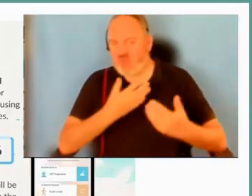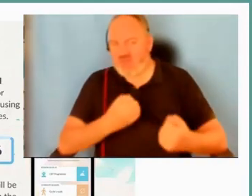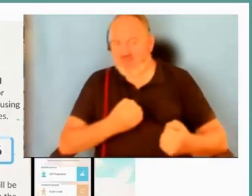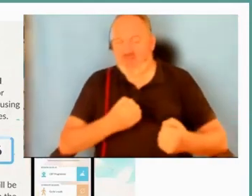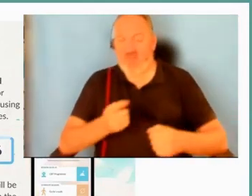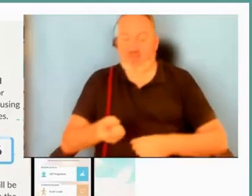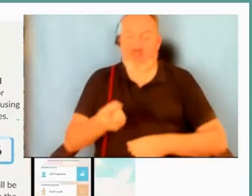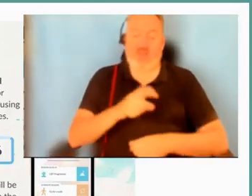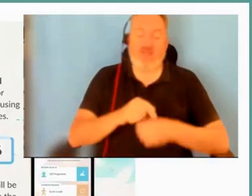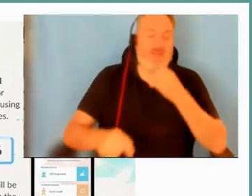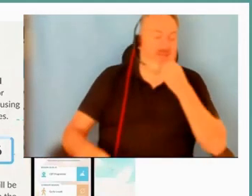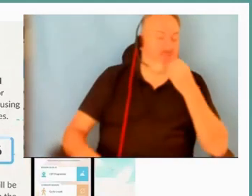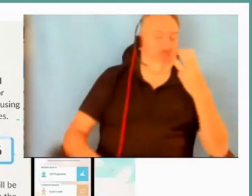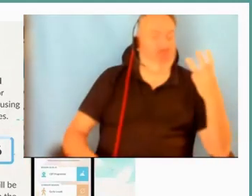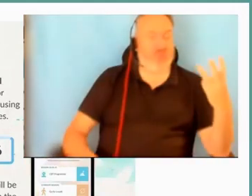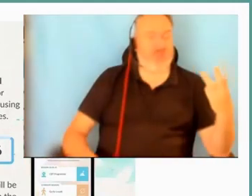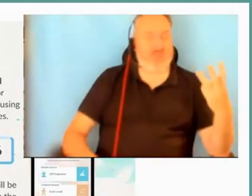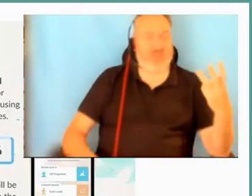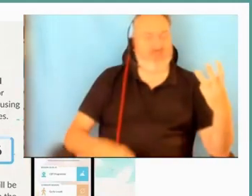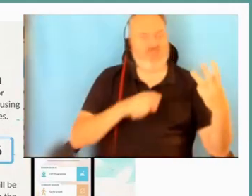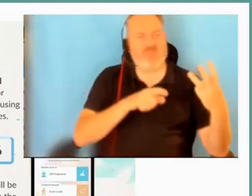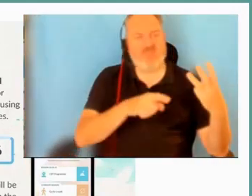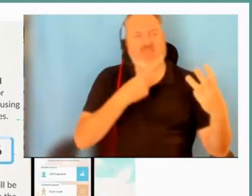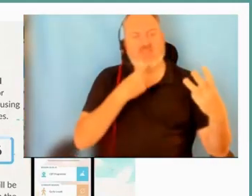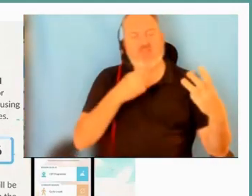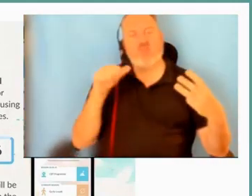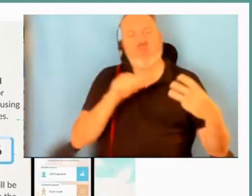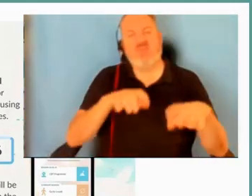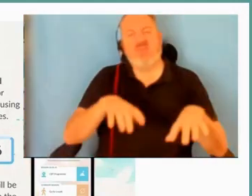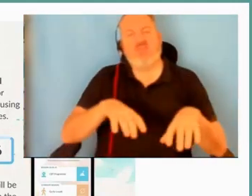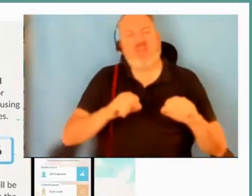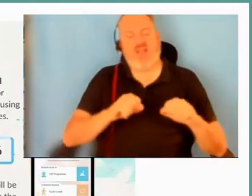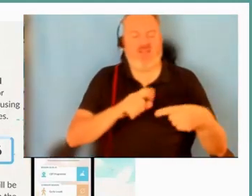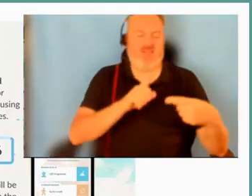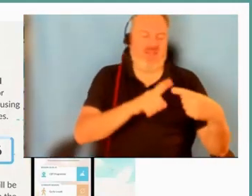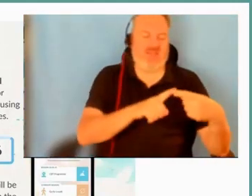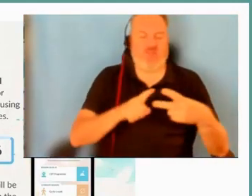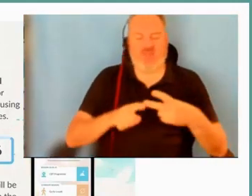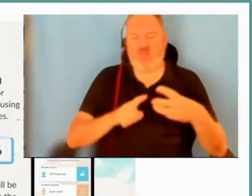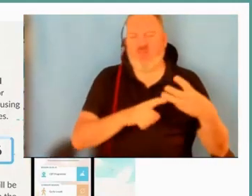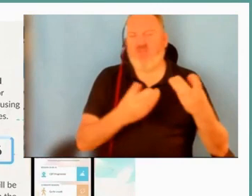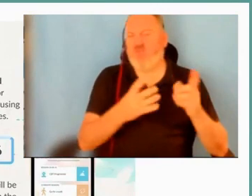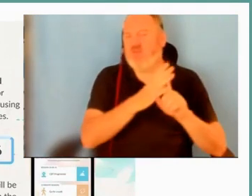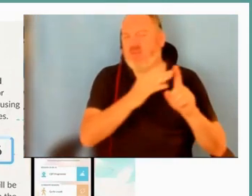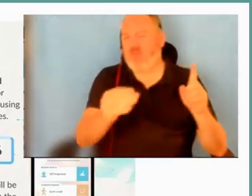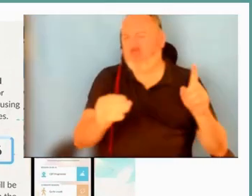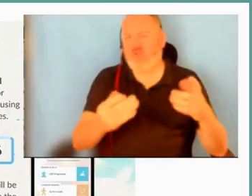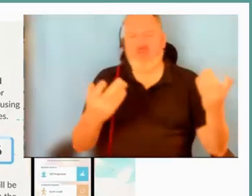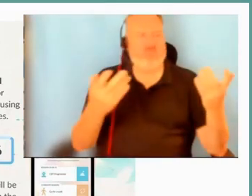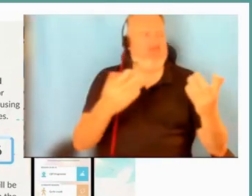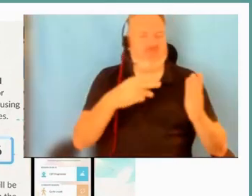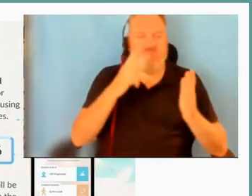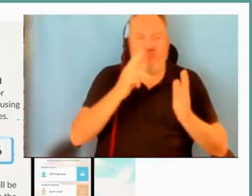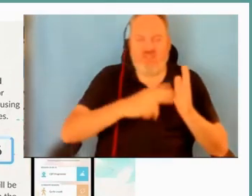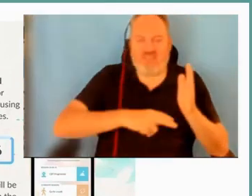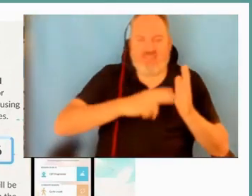number 3 of the screen, it'll just recommend that you begin with different things. So for example, there's calm breathing and